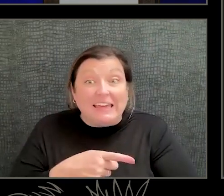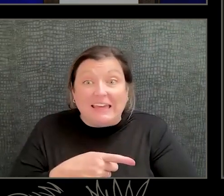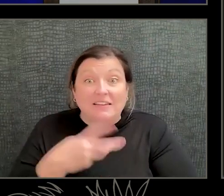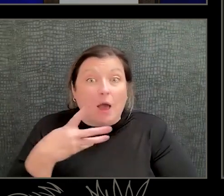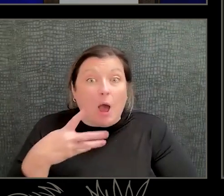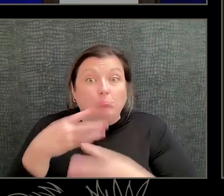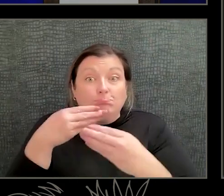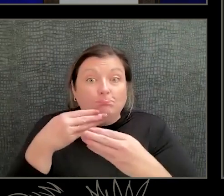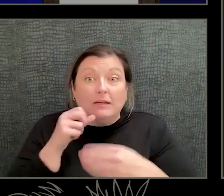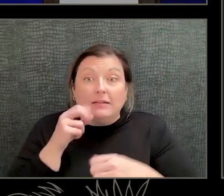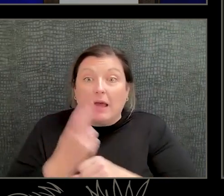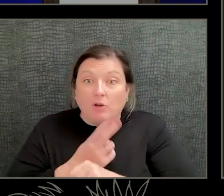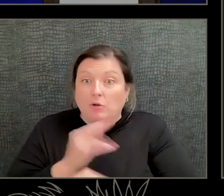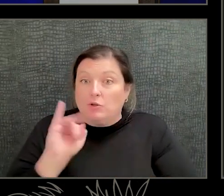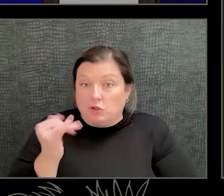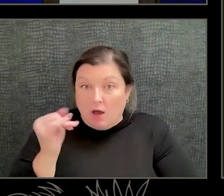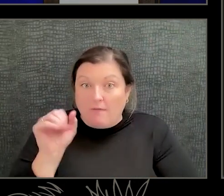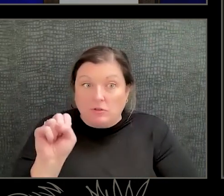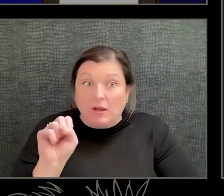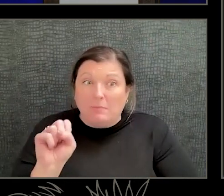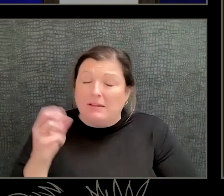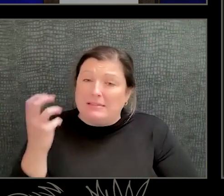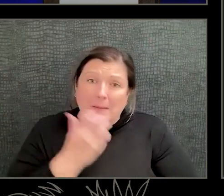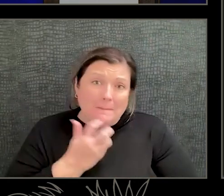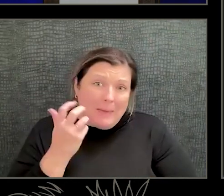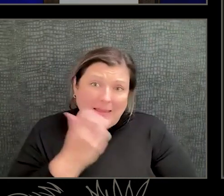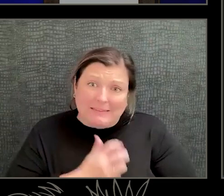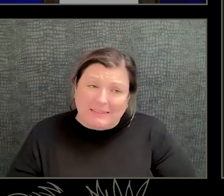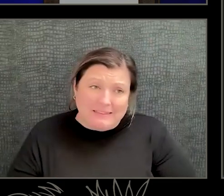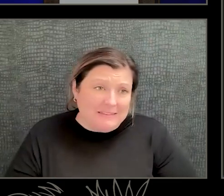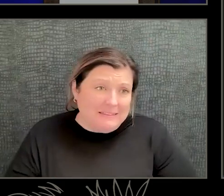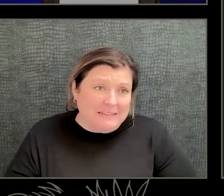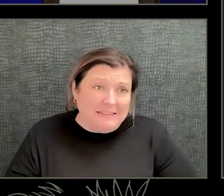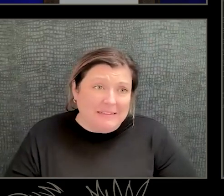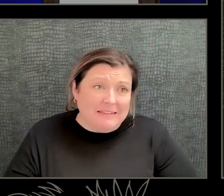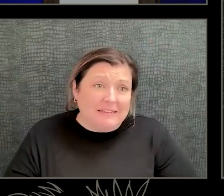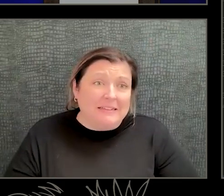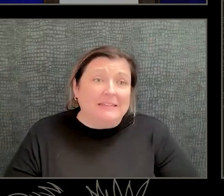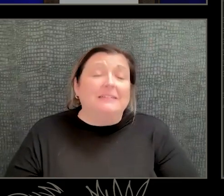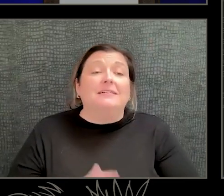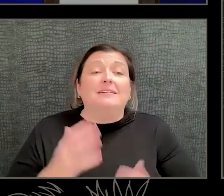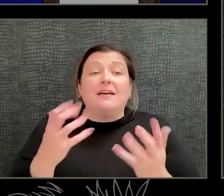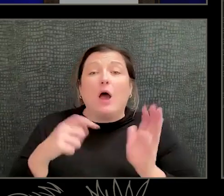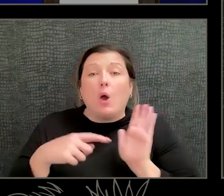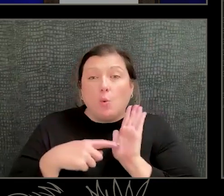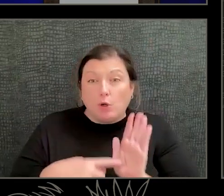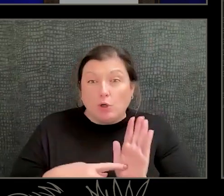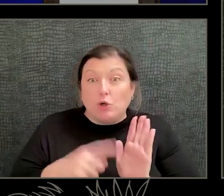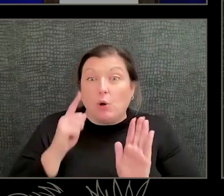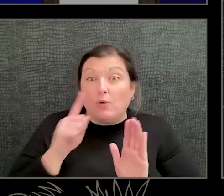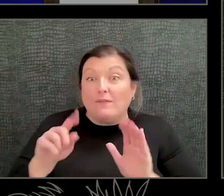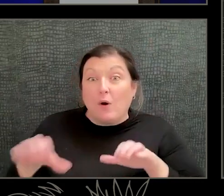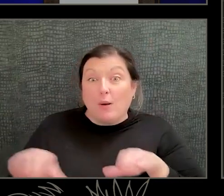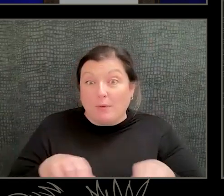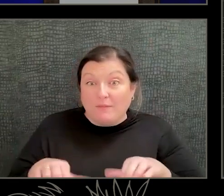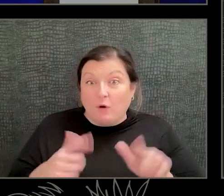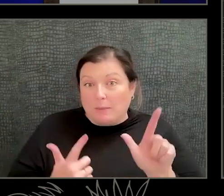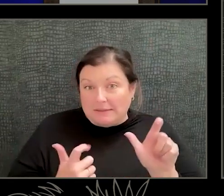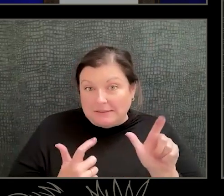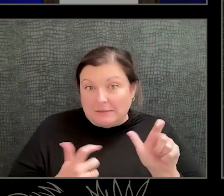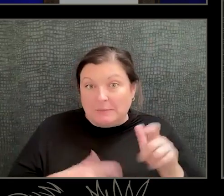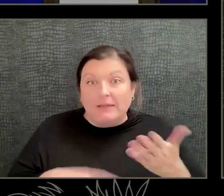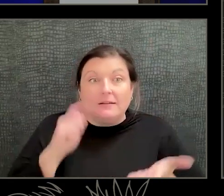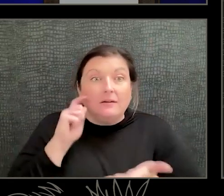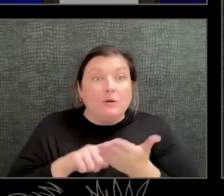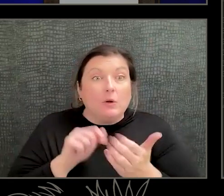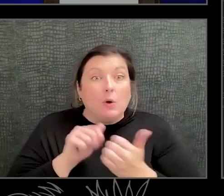any JavaScript at all, and it's freaking amazing is what it is. Another thing I did want to show you in terms of performance or just speed is one thing you'll